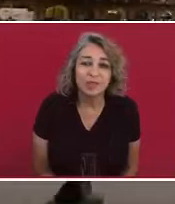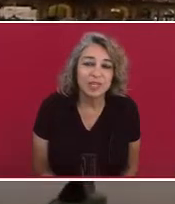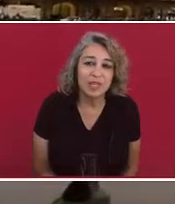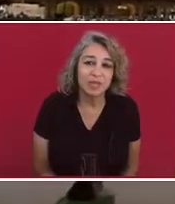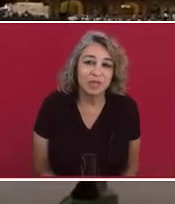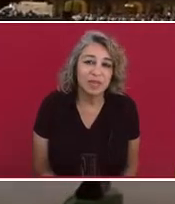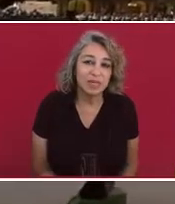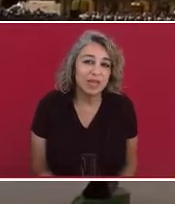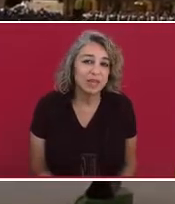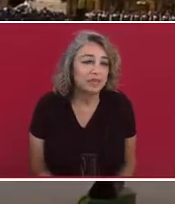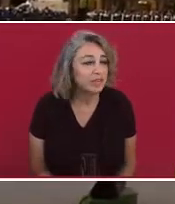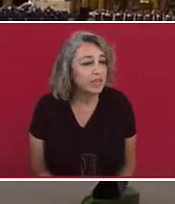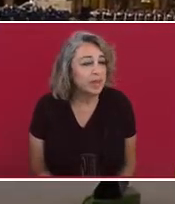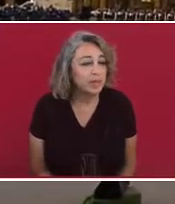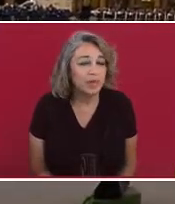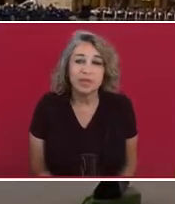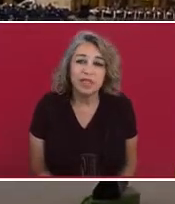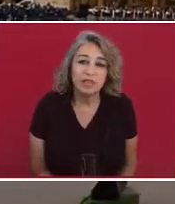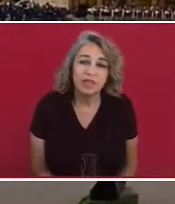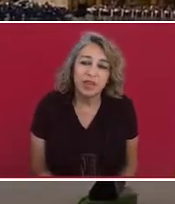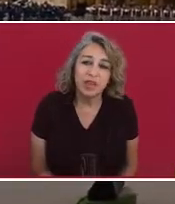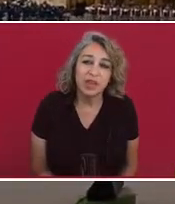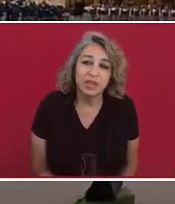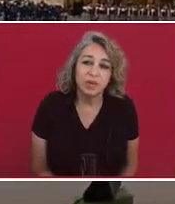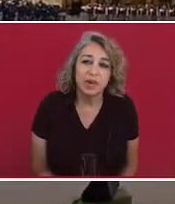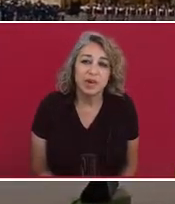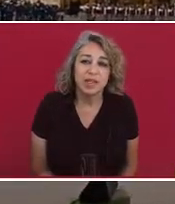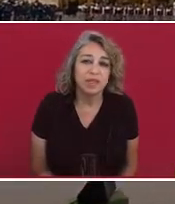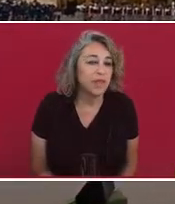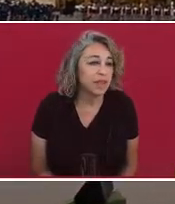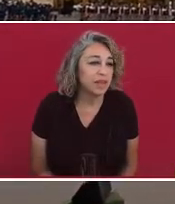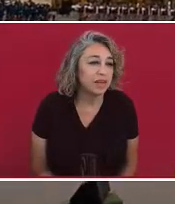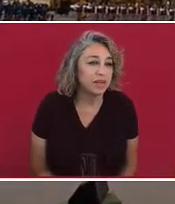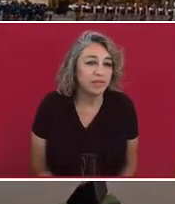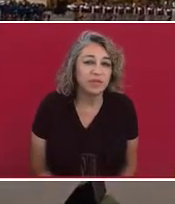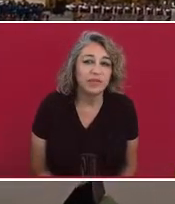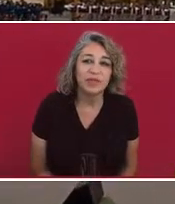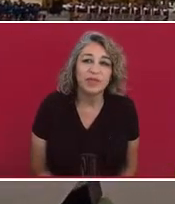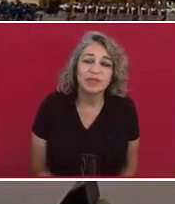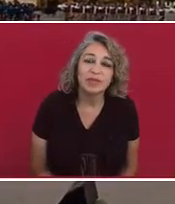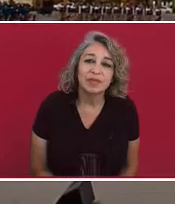to the president myself, but it was still a very good experience being there.